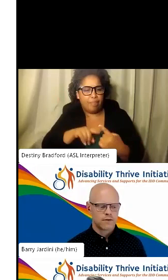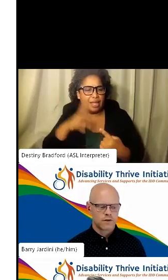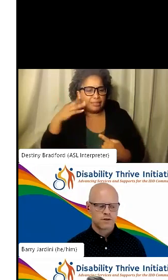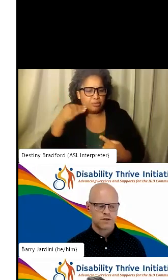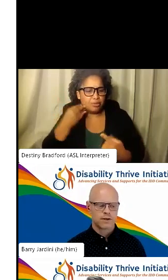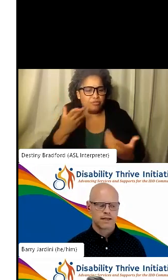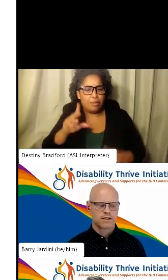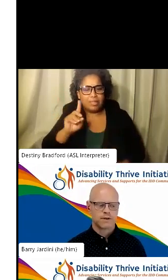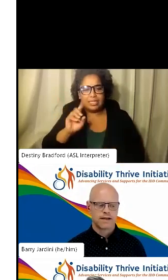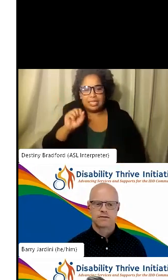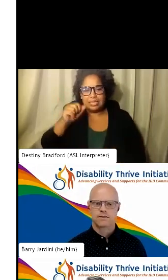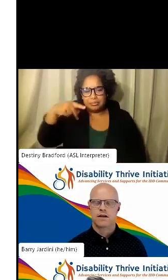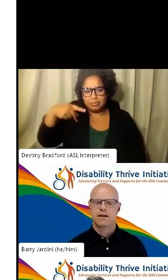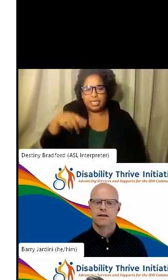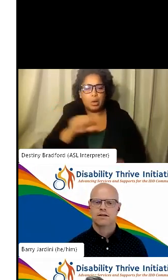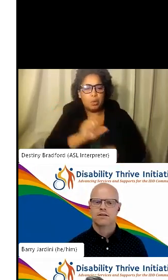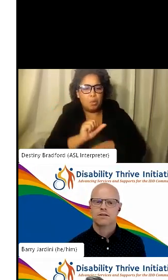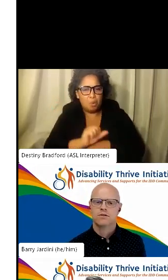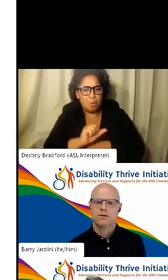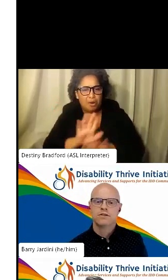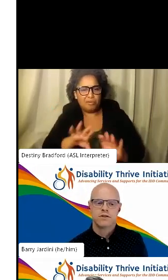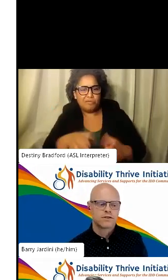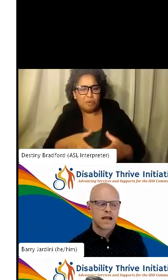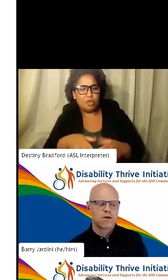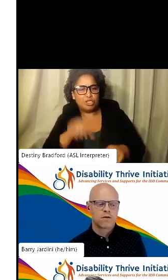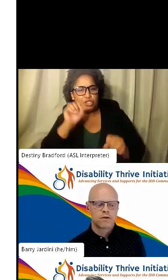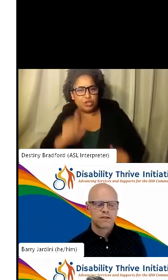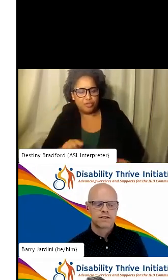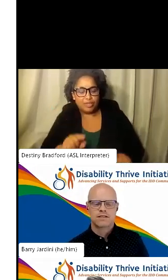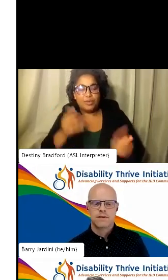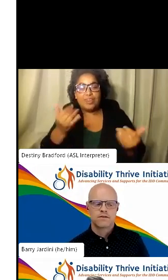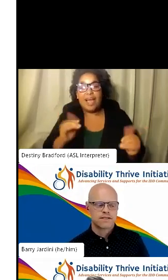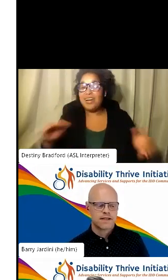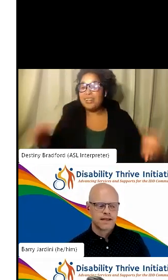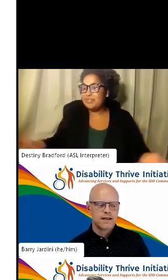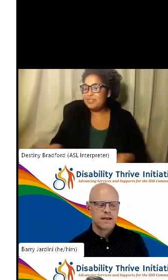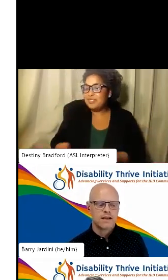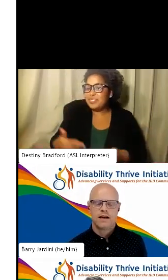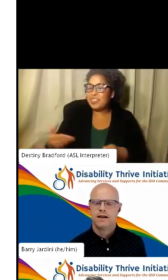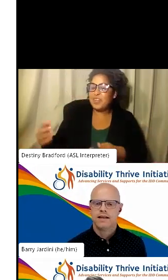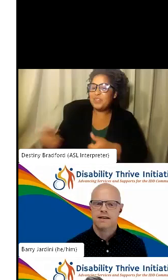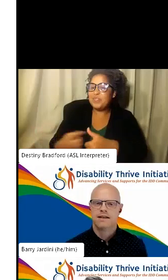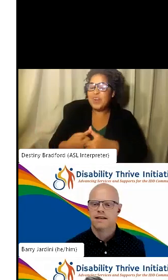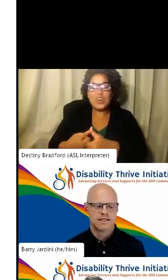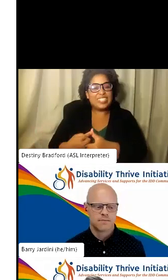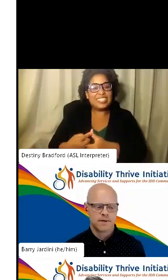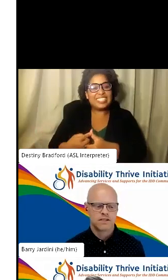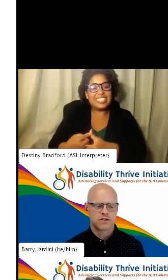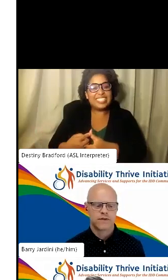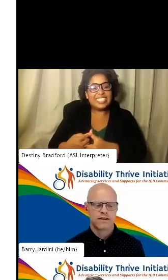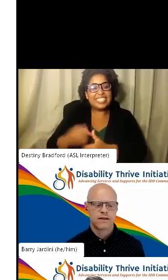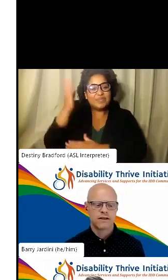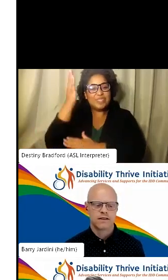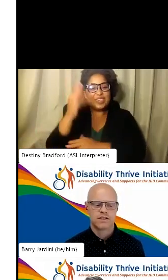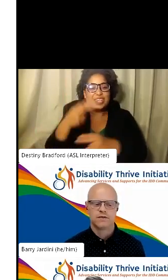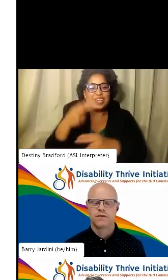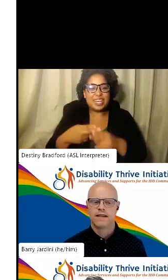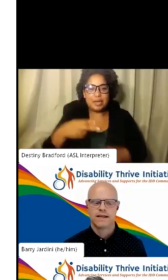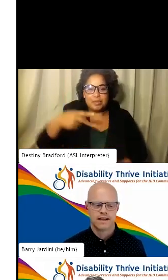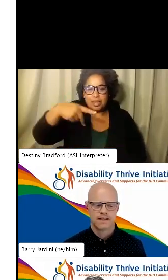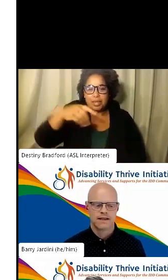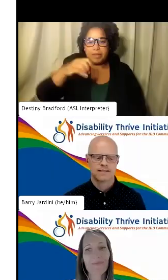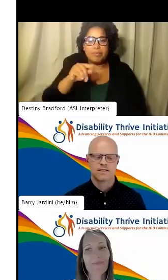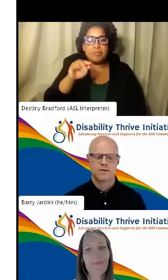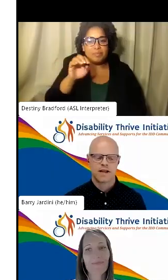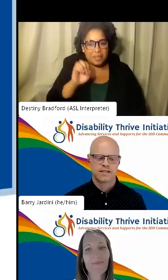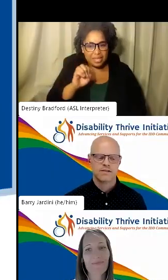So without further ado, I'd like to introduce our first speaker today. And it is Pete Chervinka, the Chief of